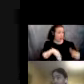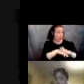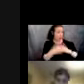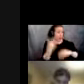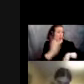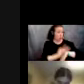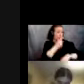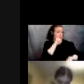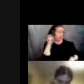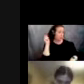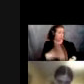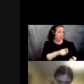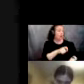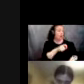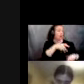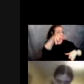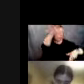and incarcerated in camp.